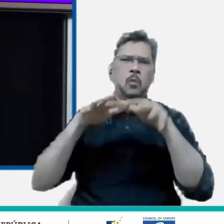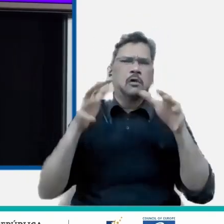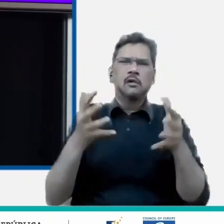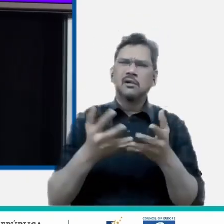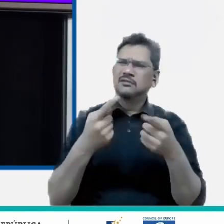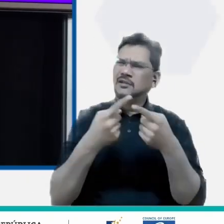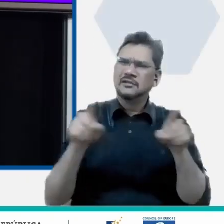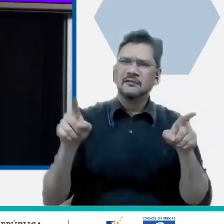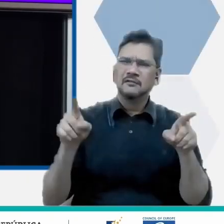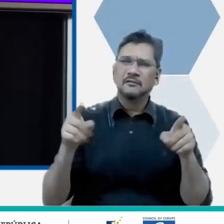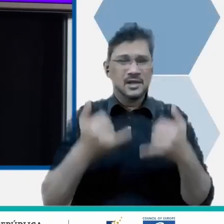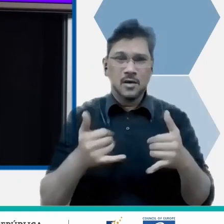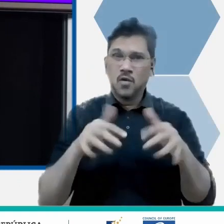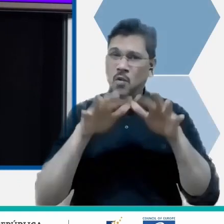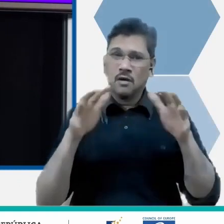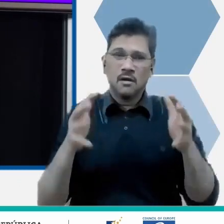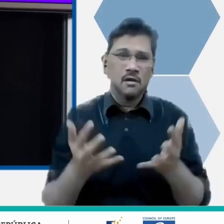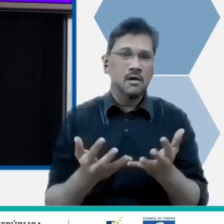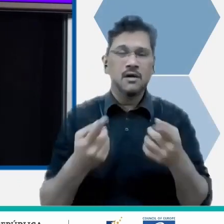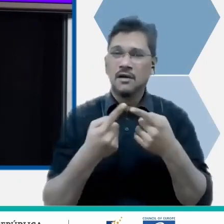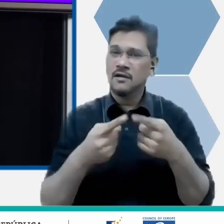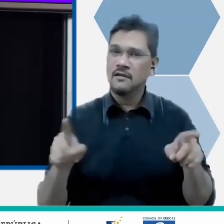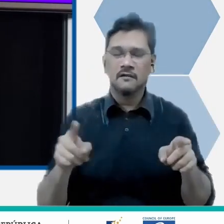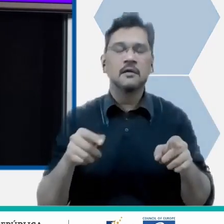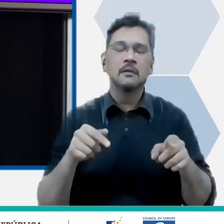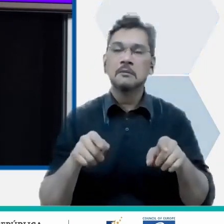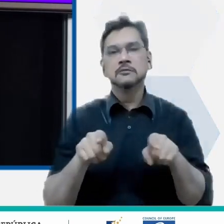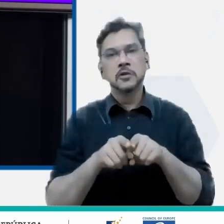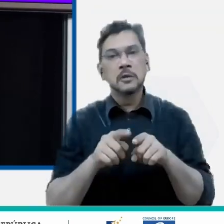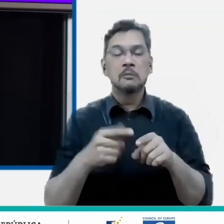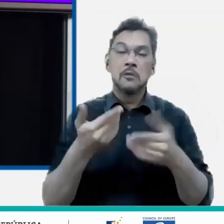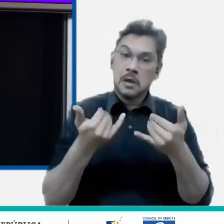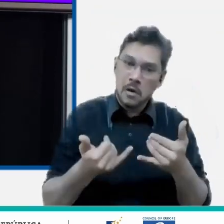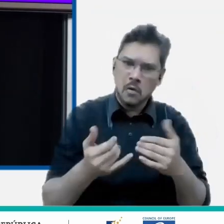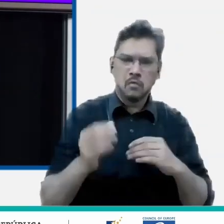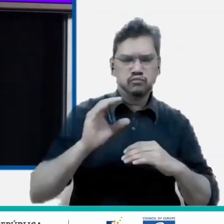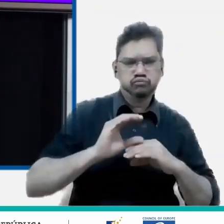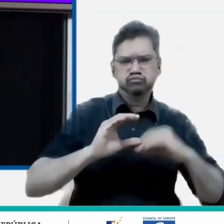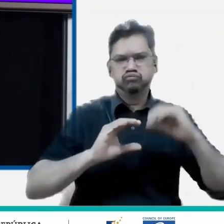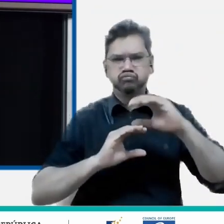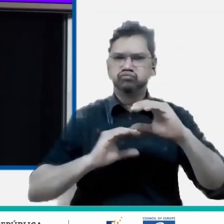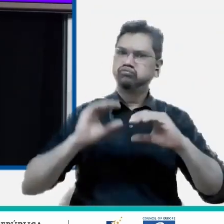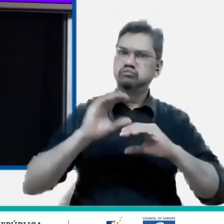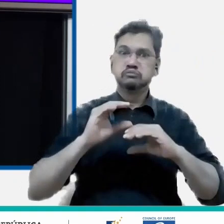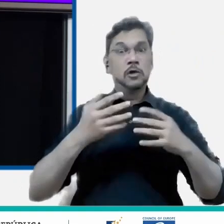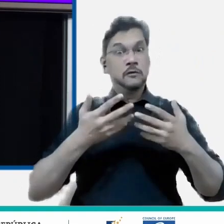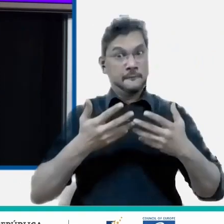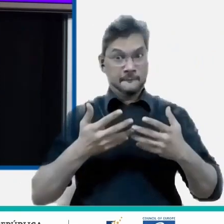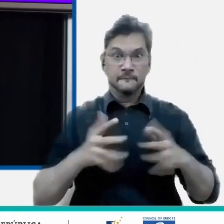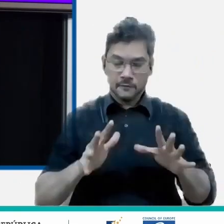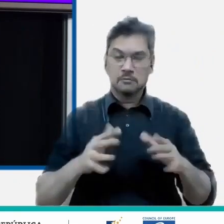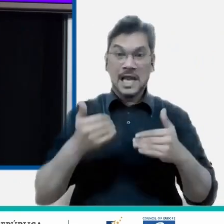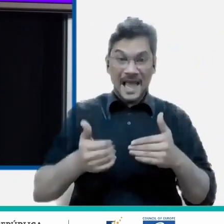we made some progress, we put in place the building blocks, but now it's quite energized to hear from the different contributions